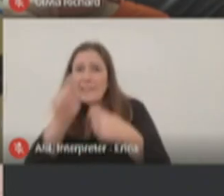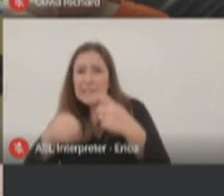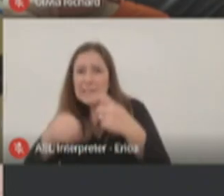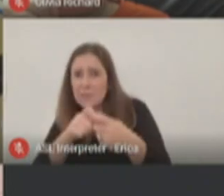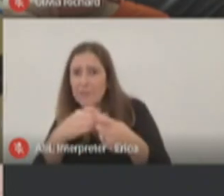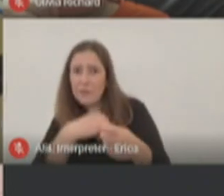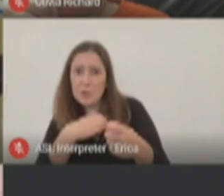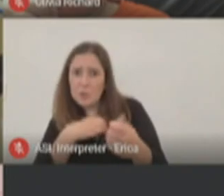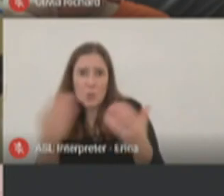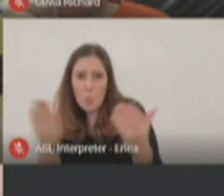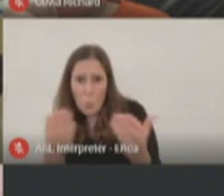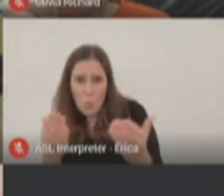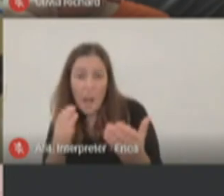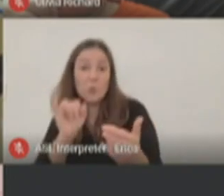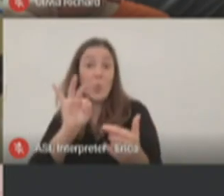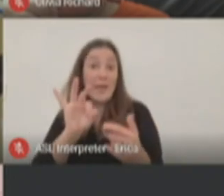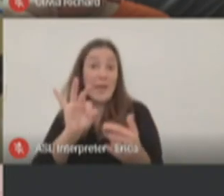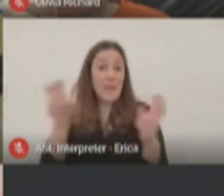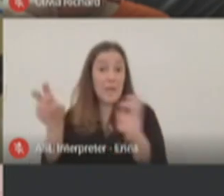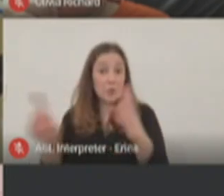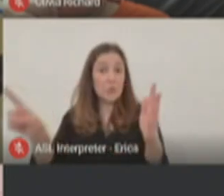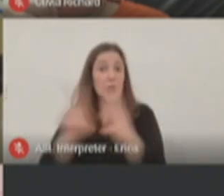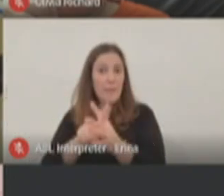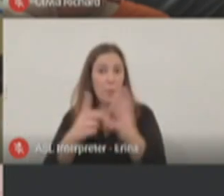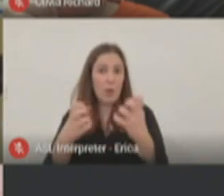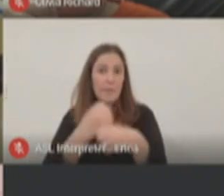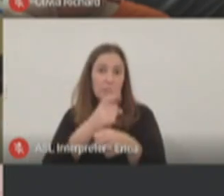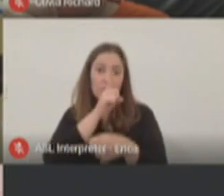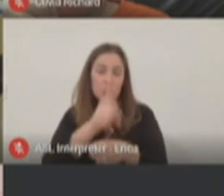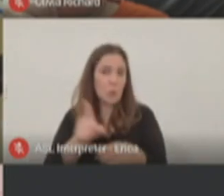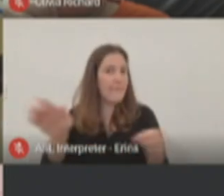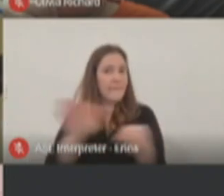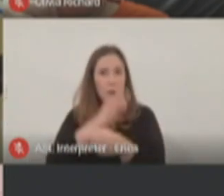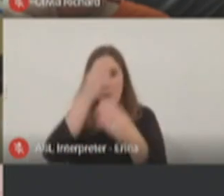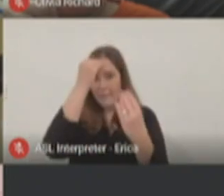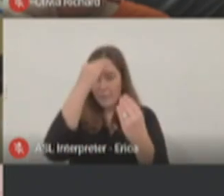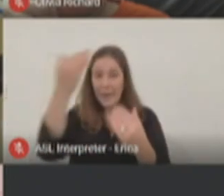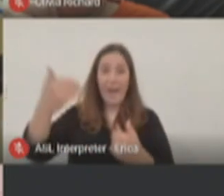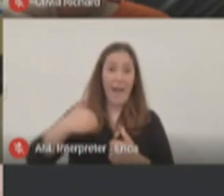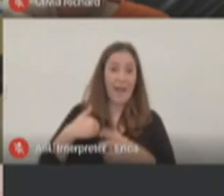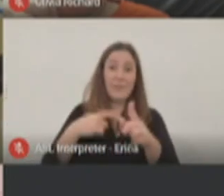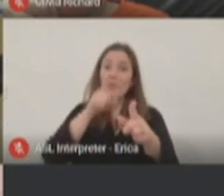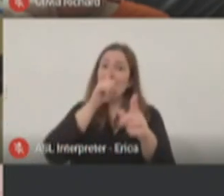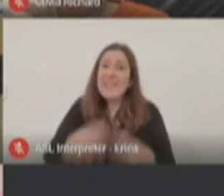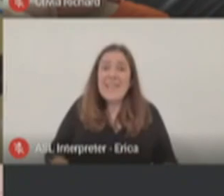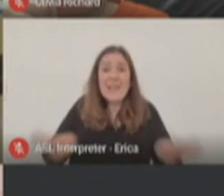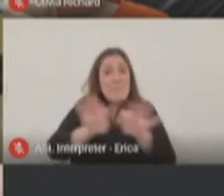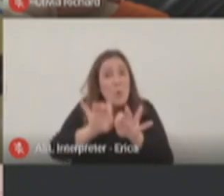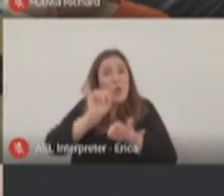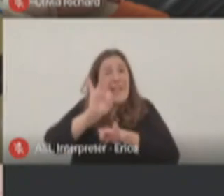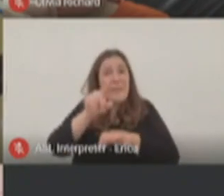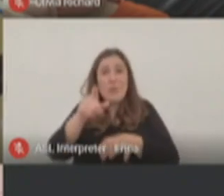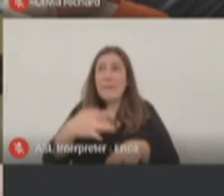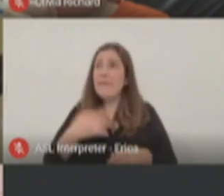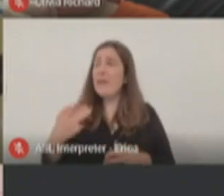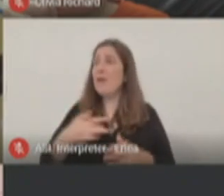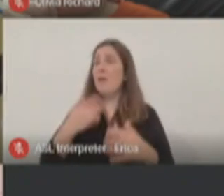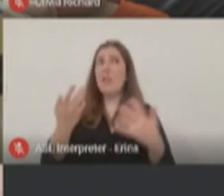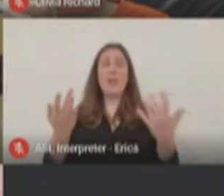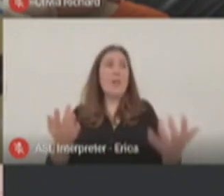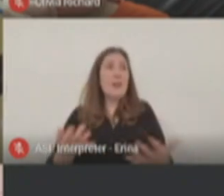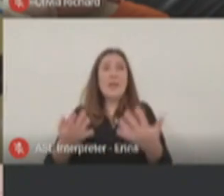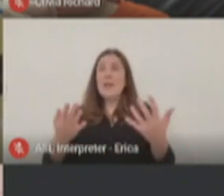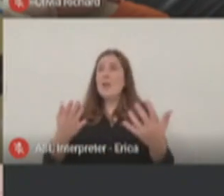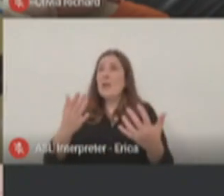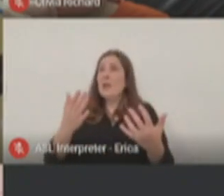ends up being an issue. And then we work through those details. So it's important to us that if people are feeling an